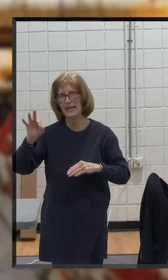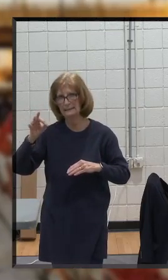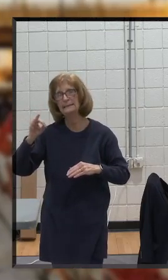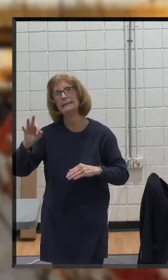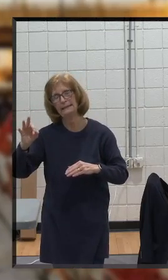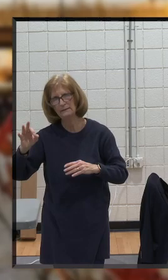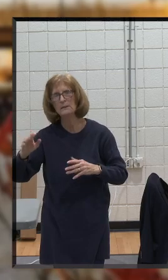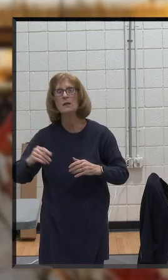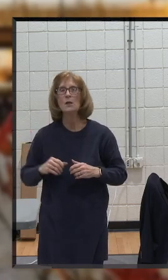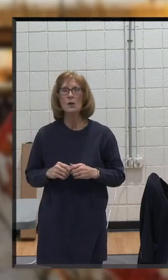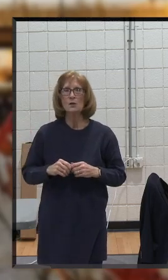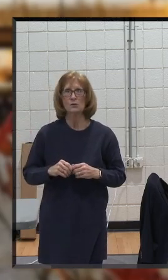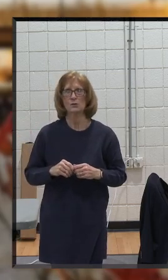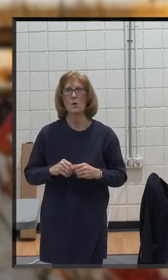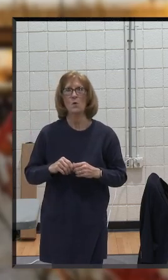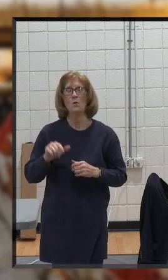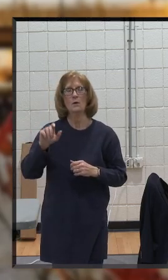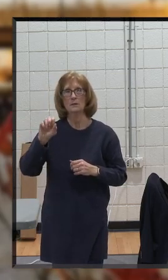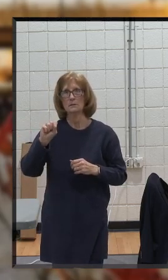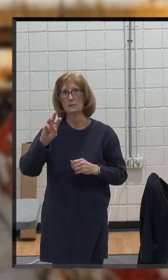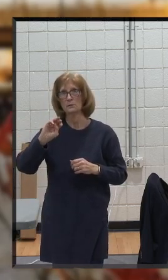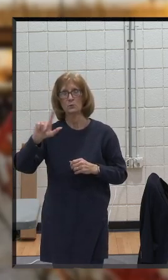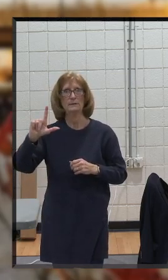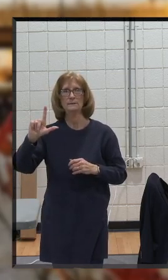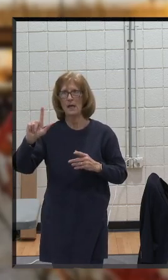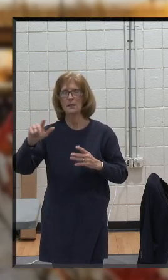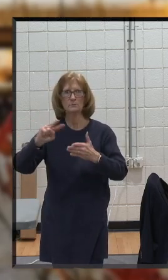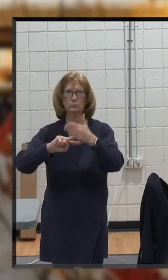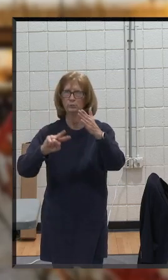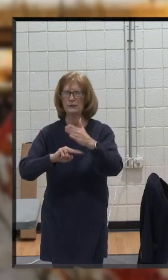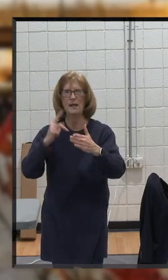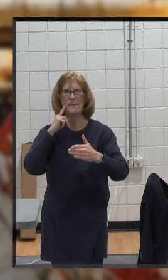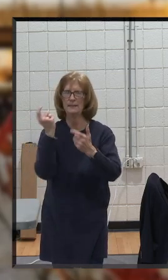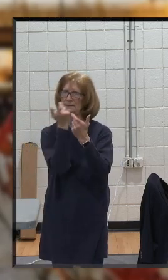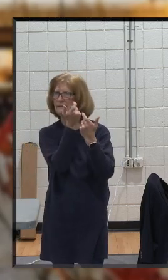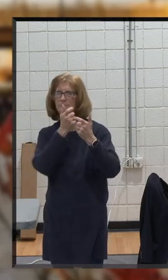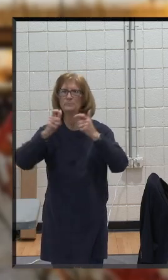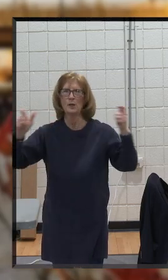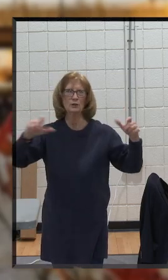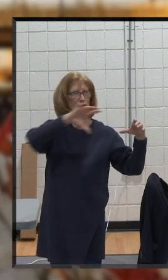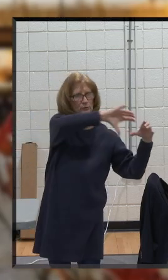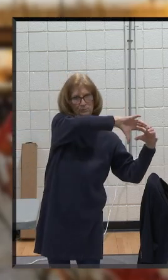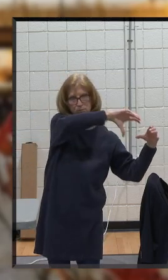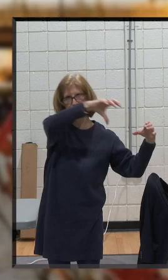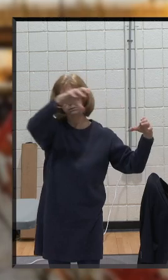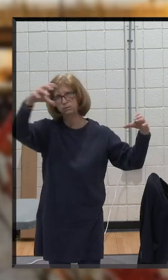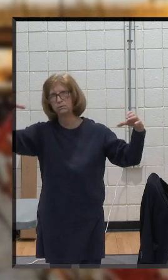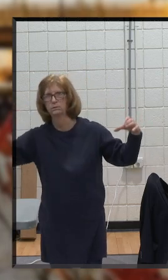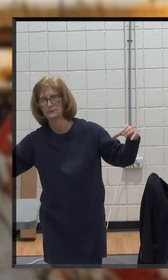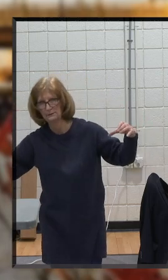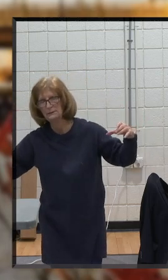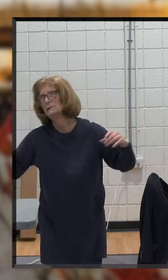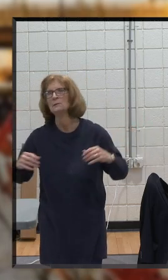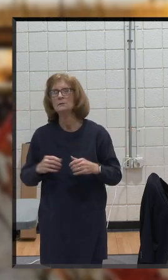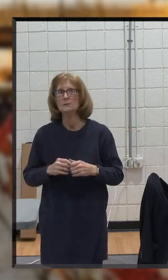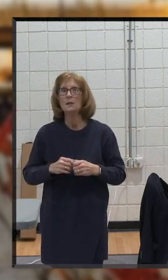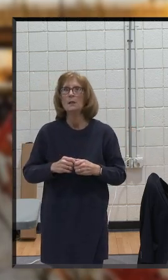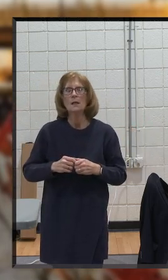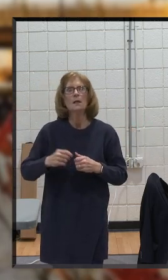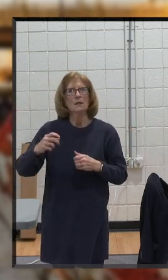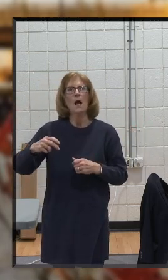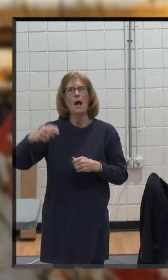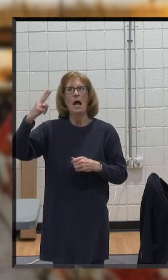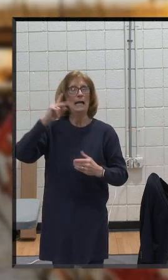It's one of our largest bridges. I think it's the largest span we have. It's certainly one of our most